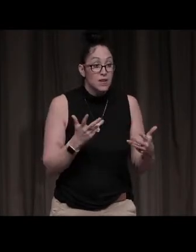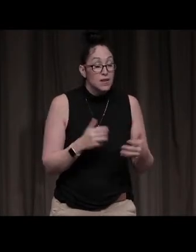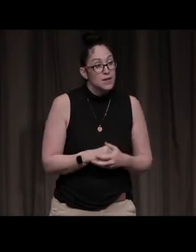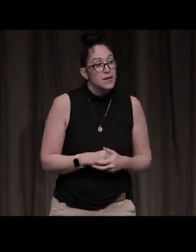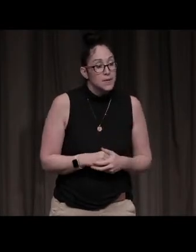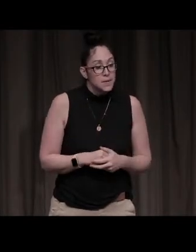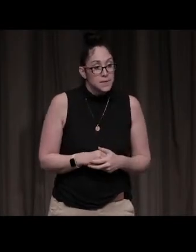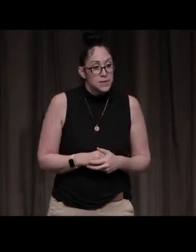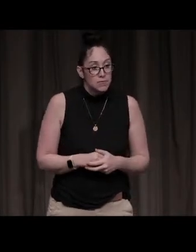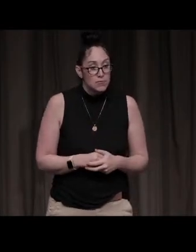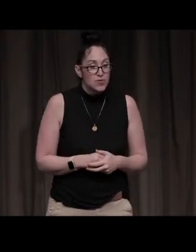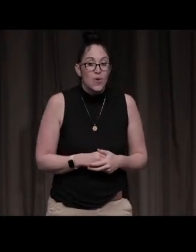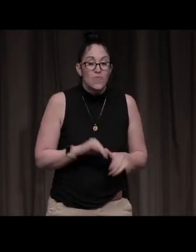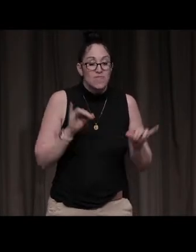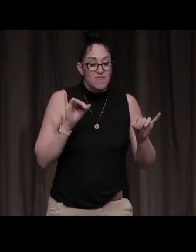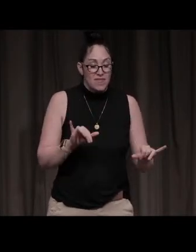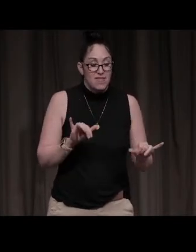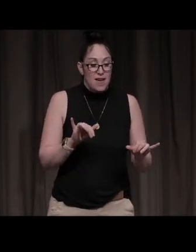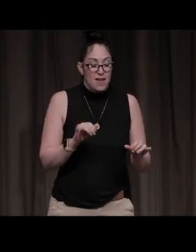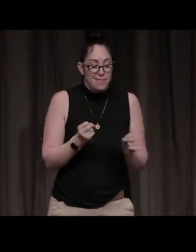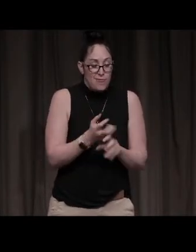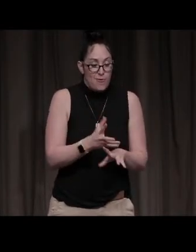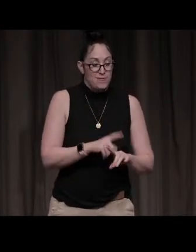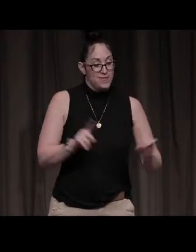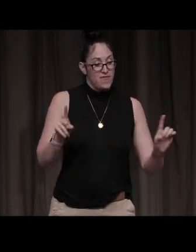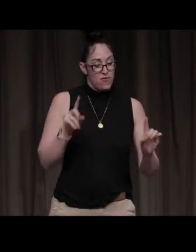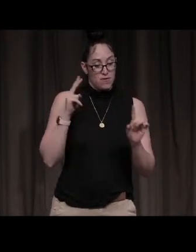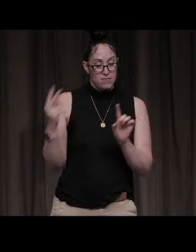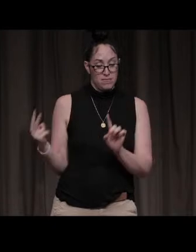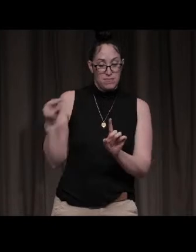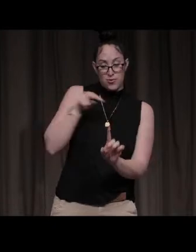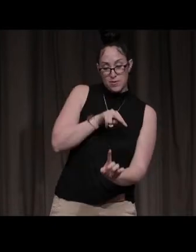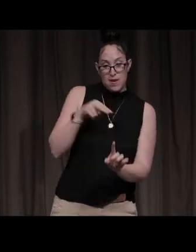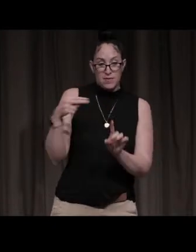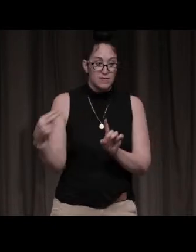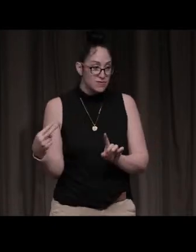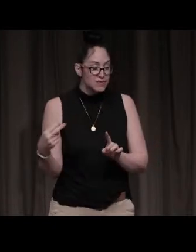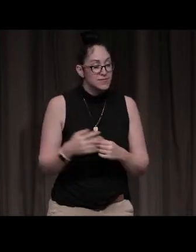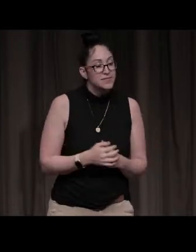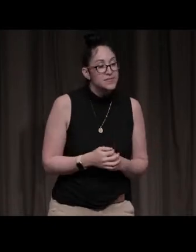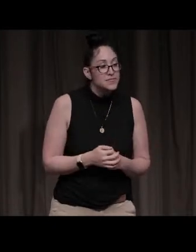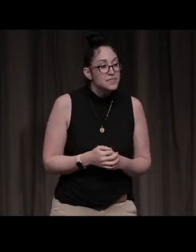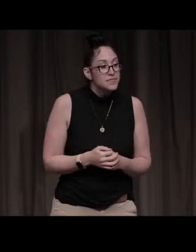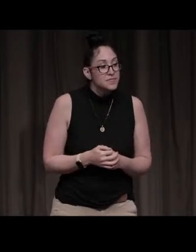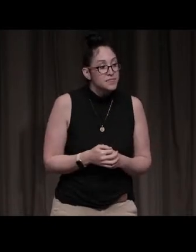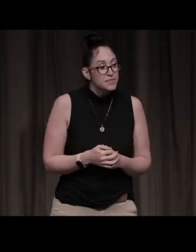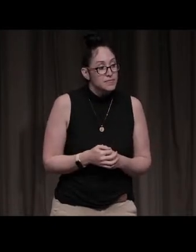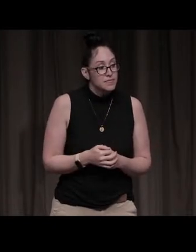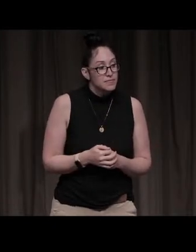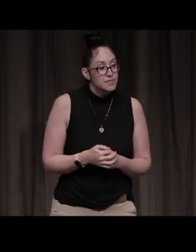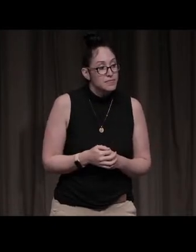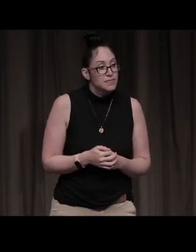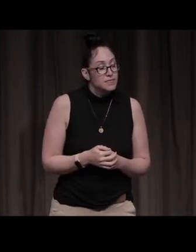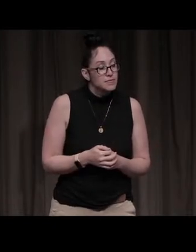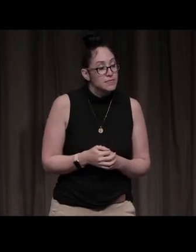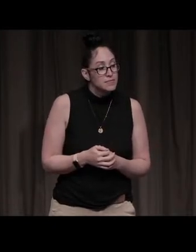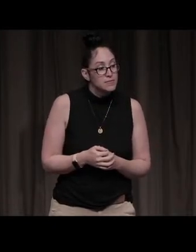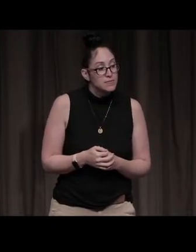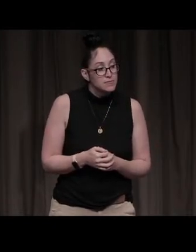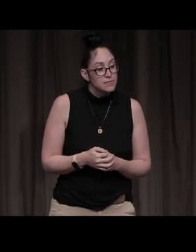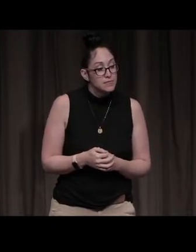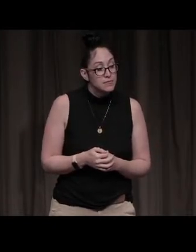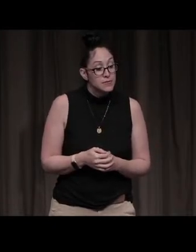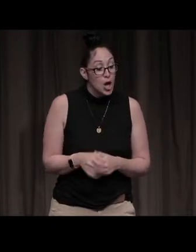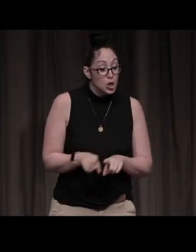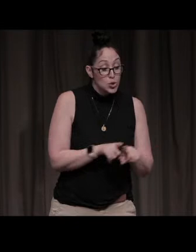different perspectives on how you approach things and the permanence of what you're doing. And I think it also, in relating to